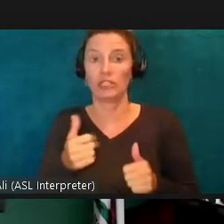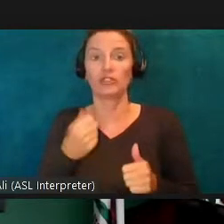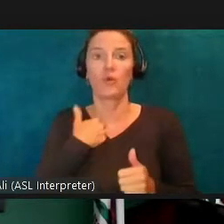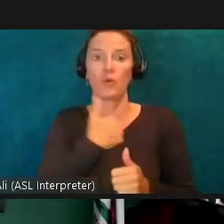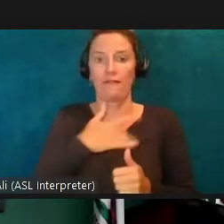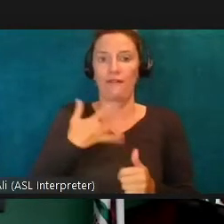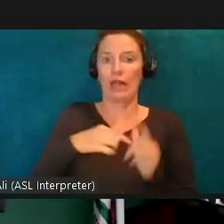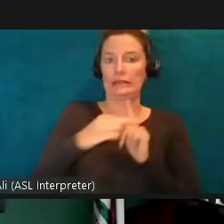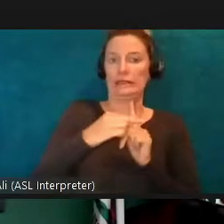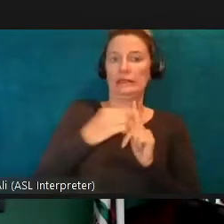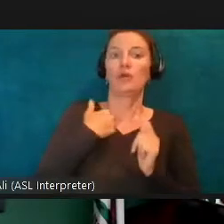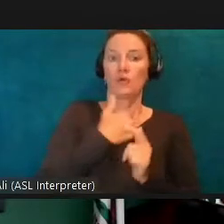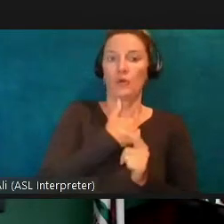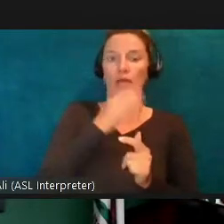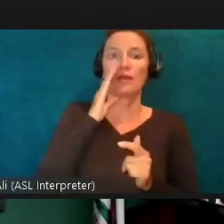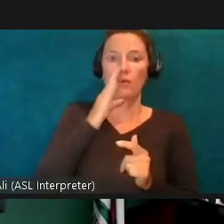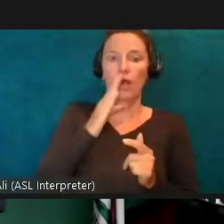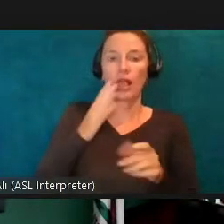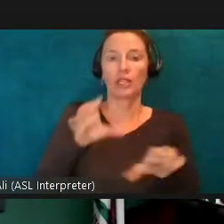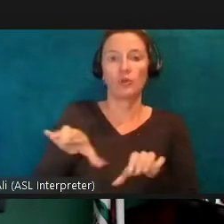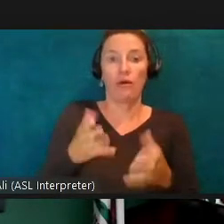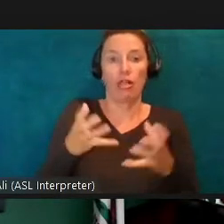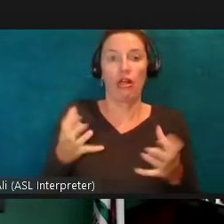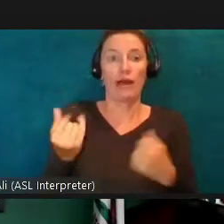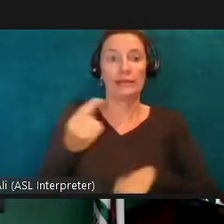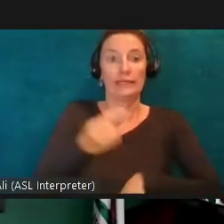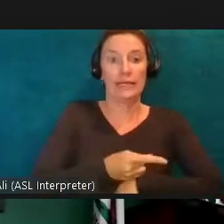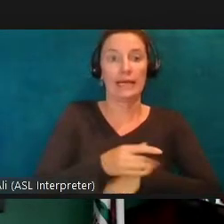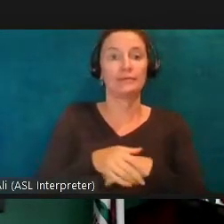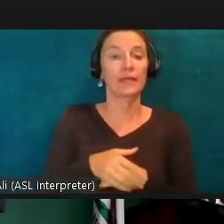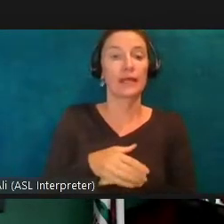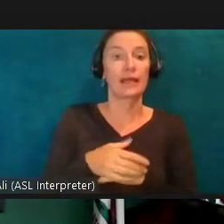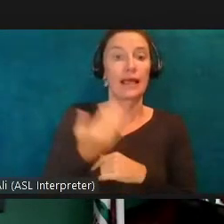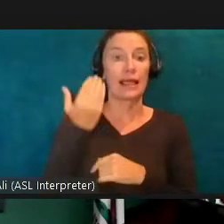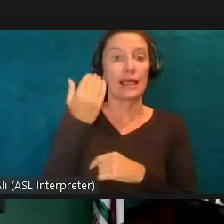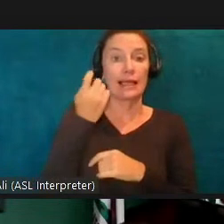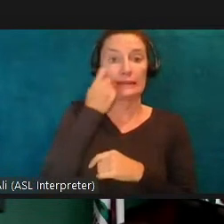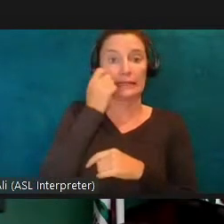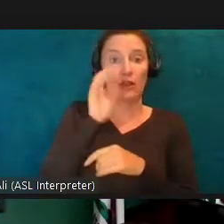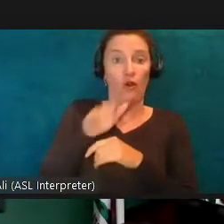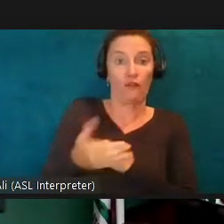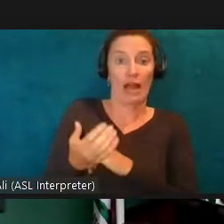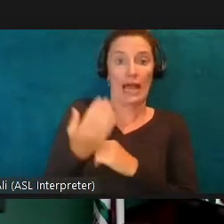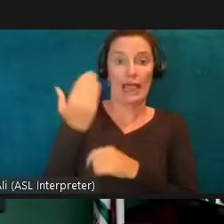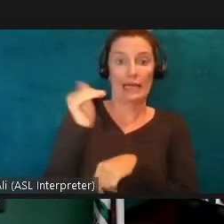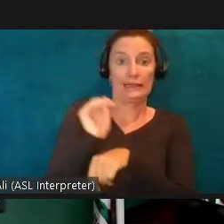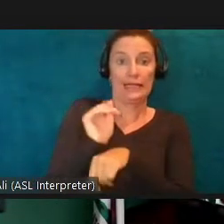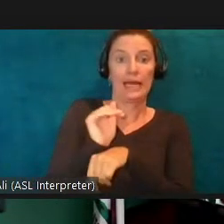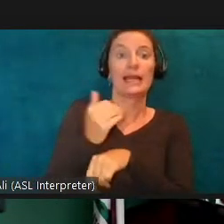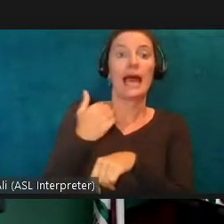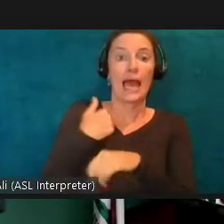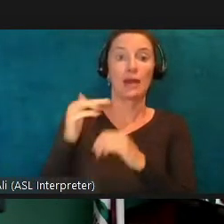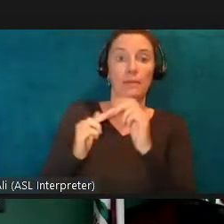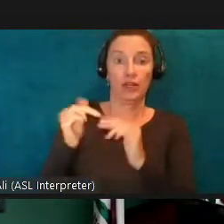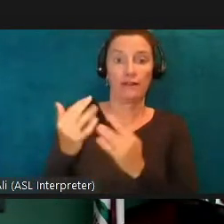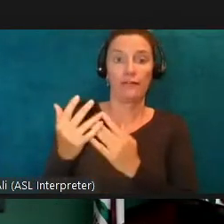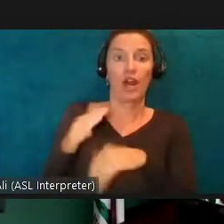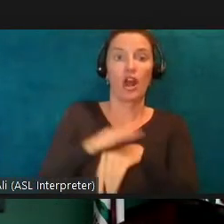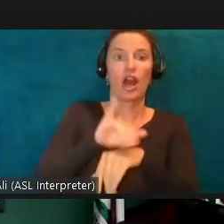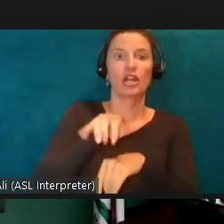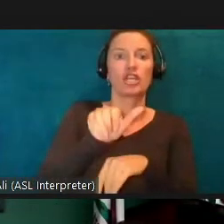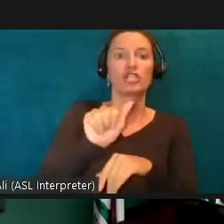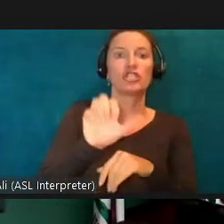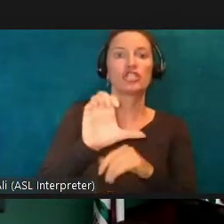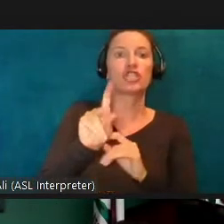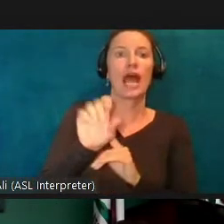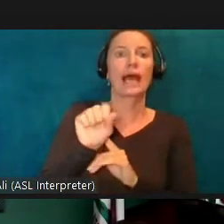today. Overnight, there was a report of a structure fire out on Jackson Resort Road